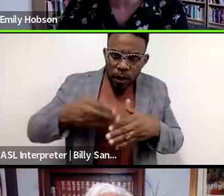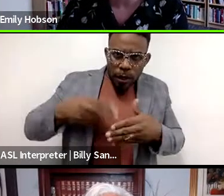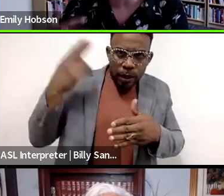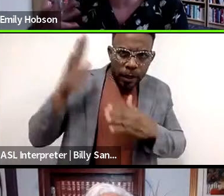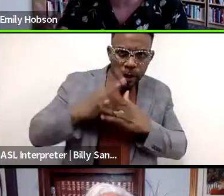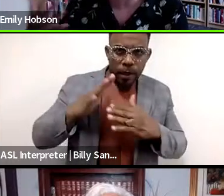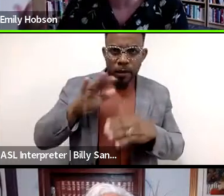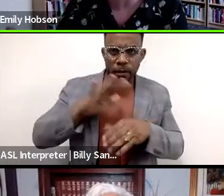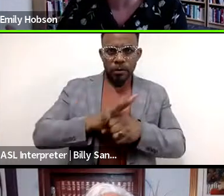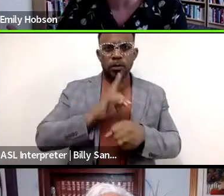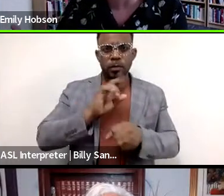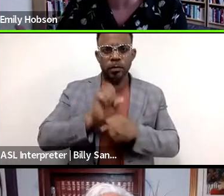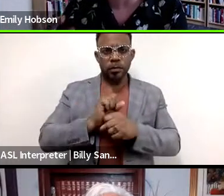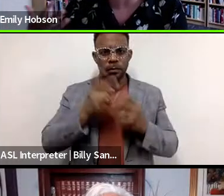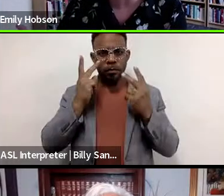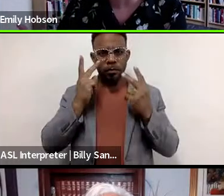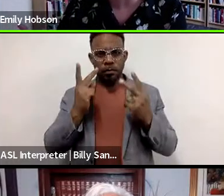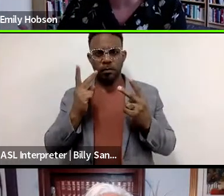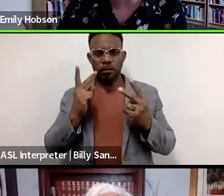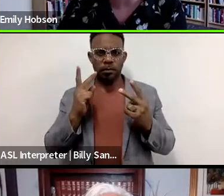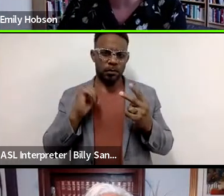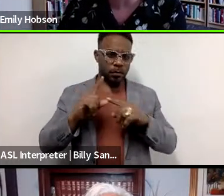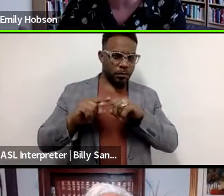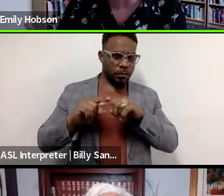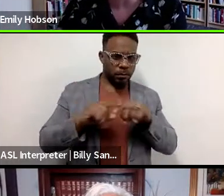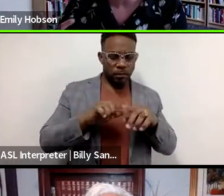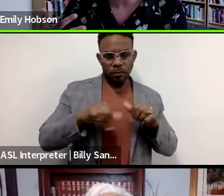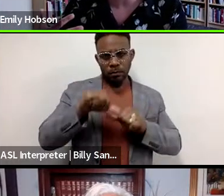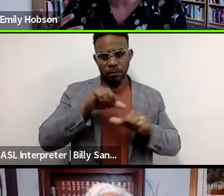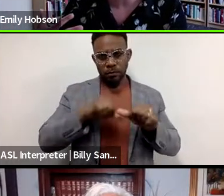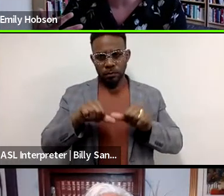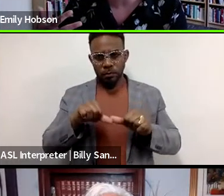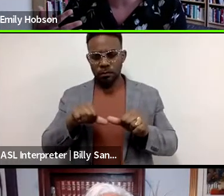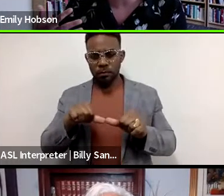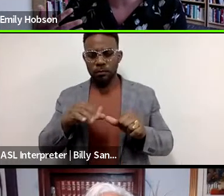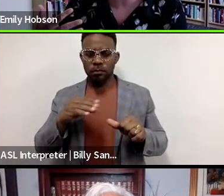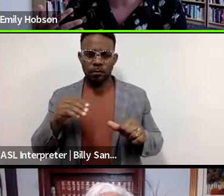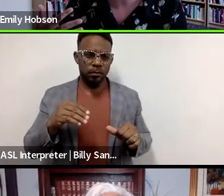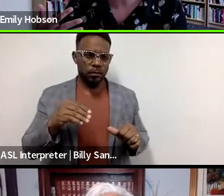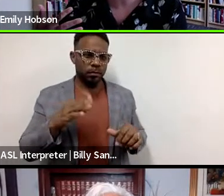COVID, and really seeing our dependence on each other and